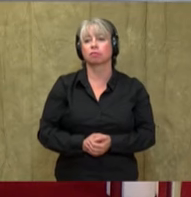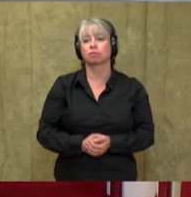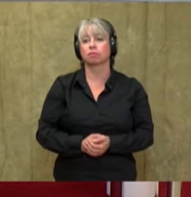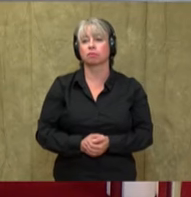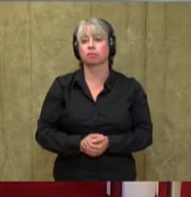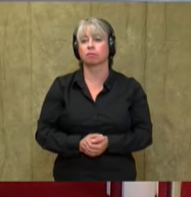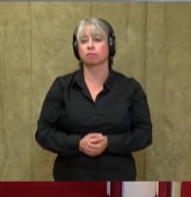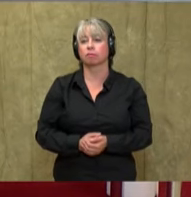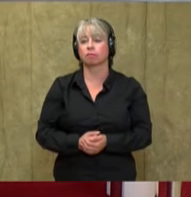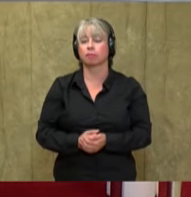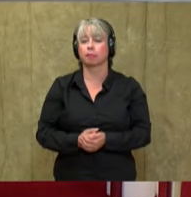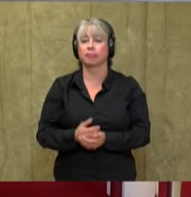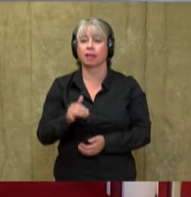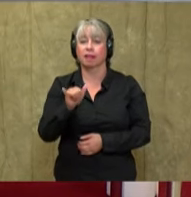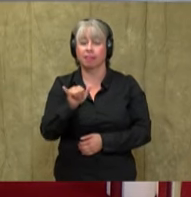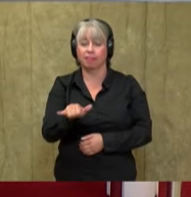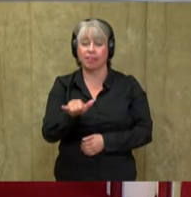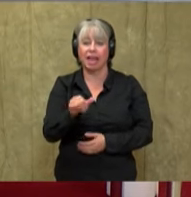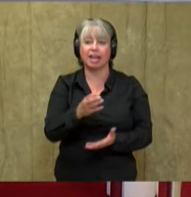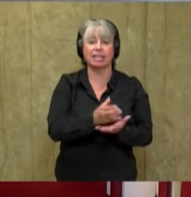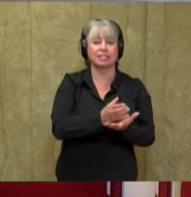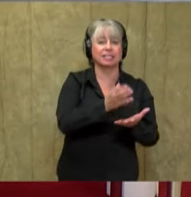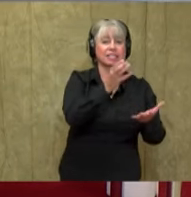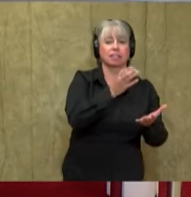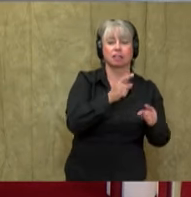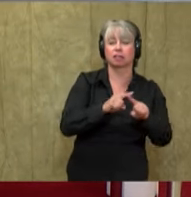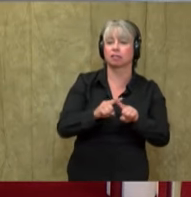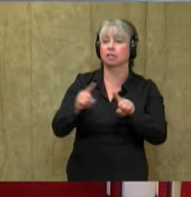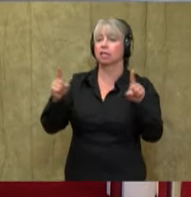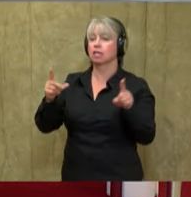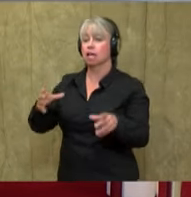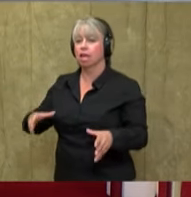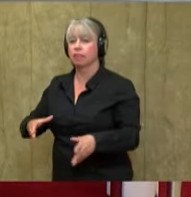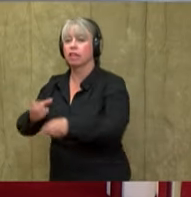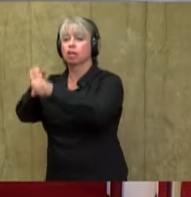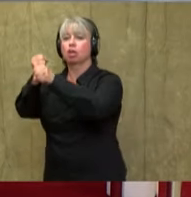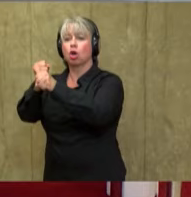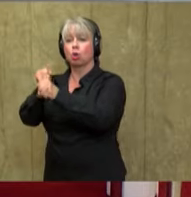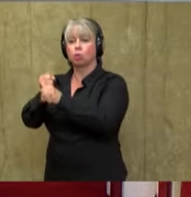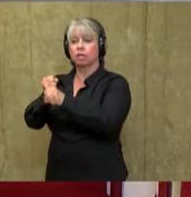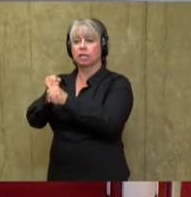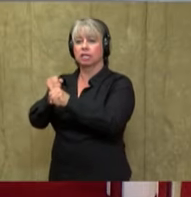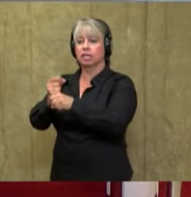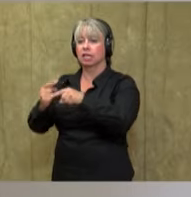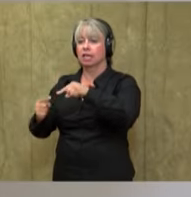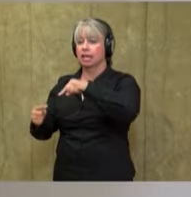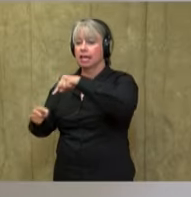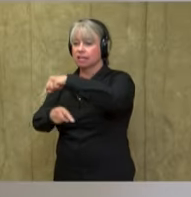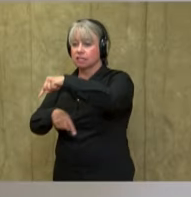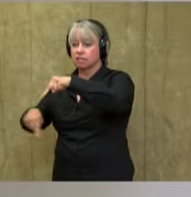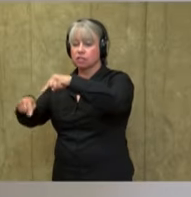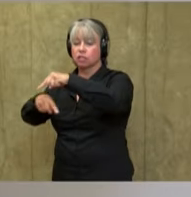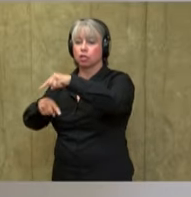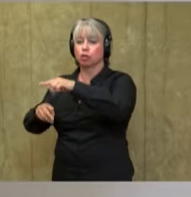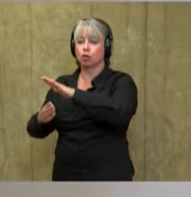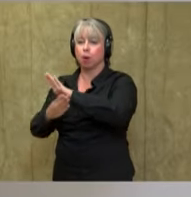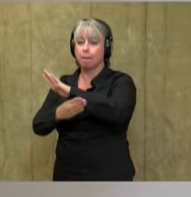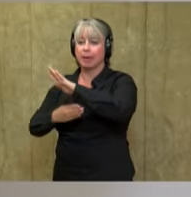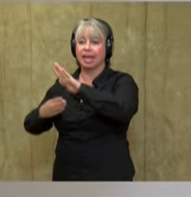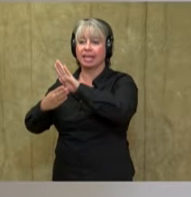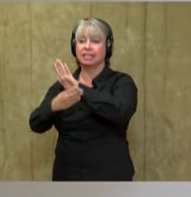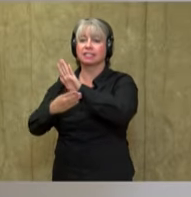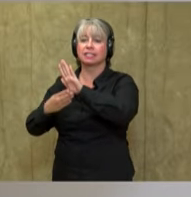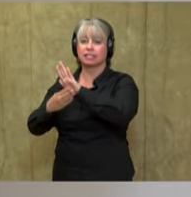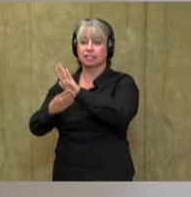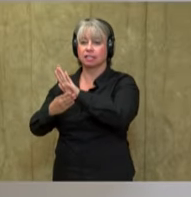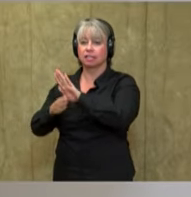this is the net of a cylinder. The cone net is similar. It has a circular base. Okay, if